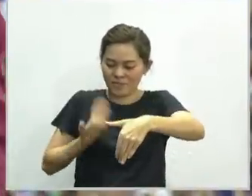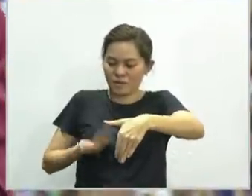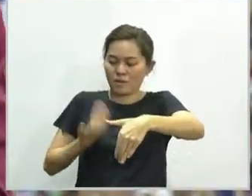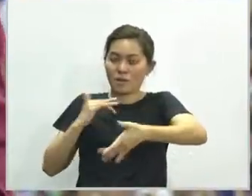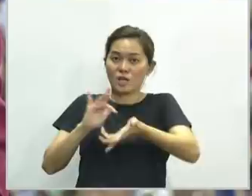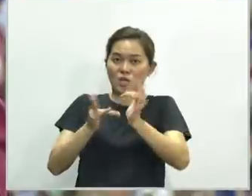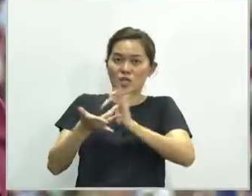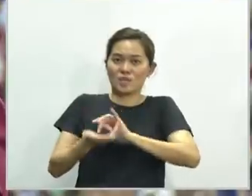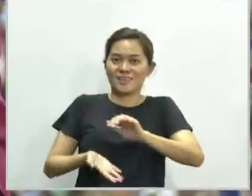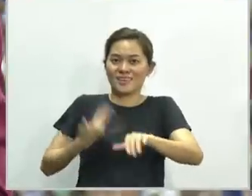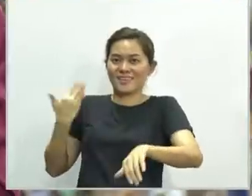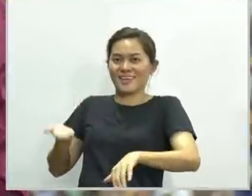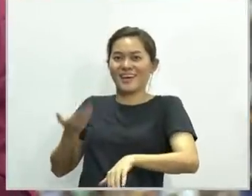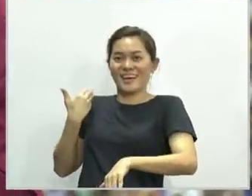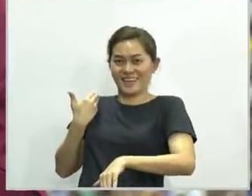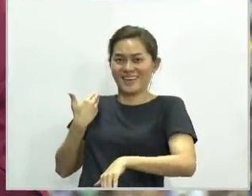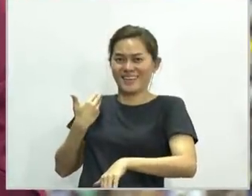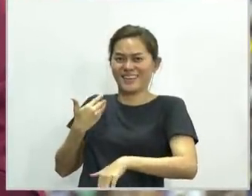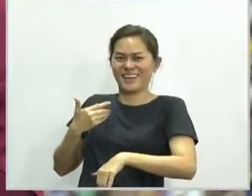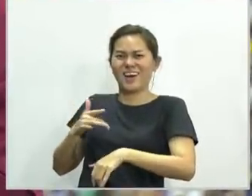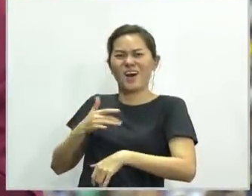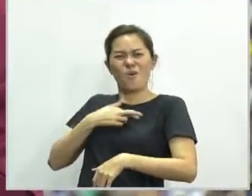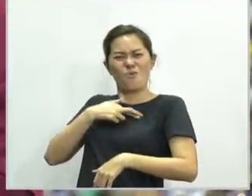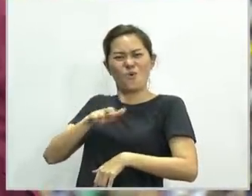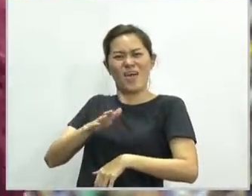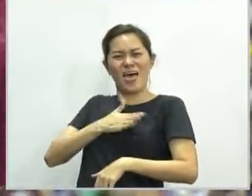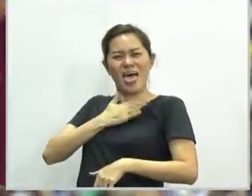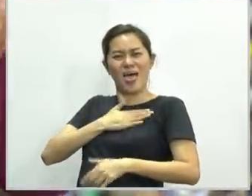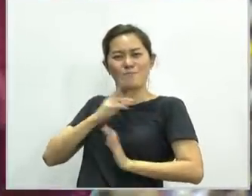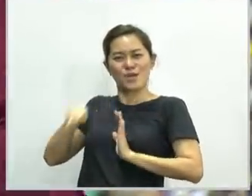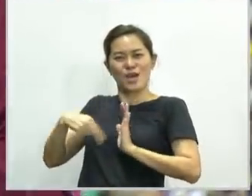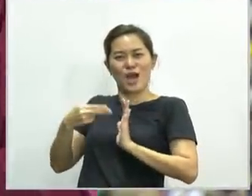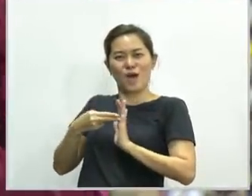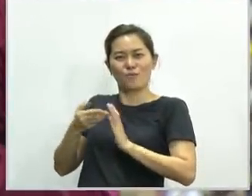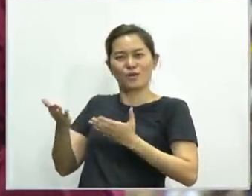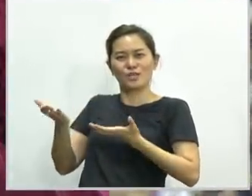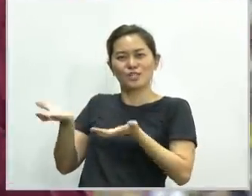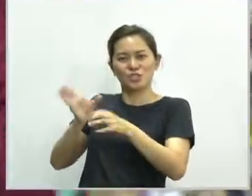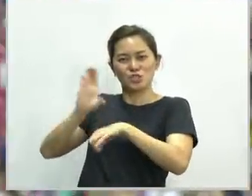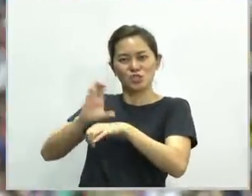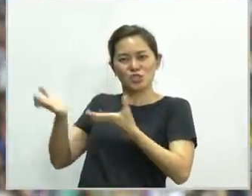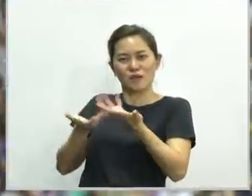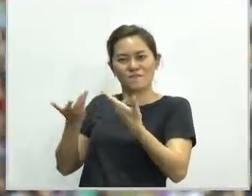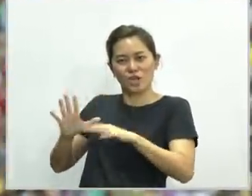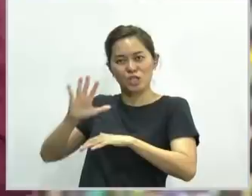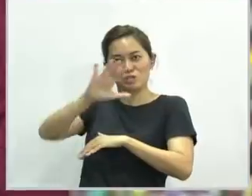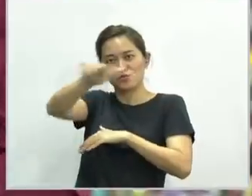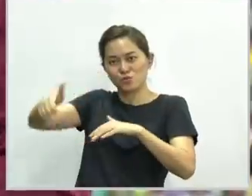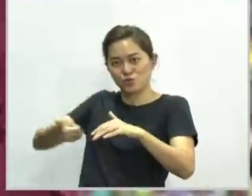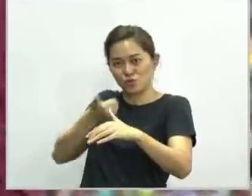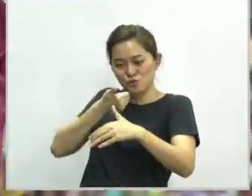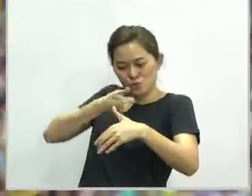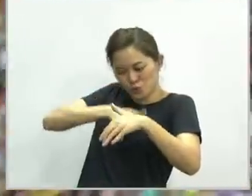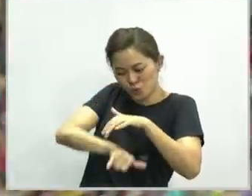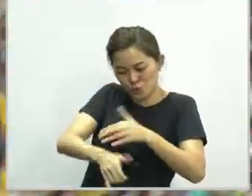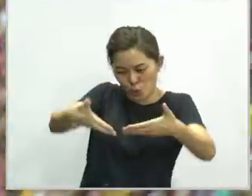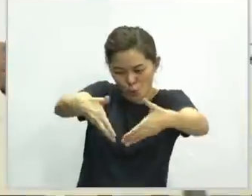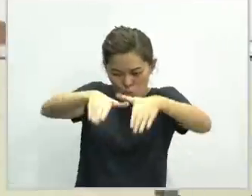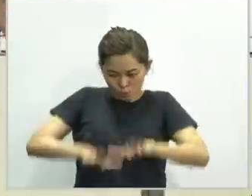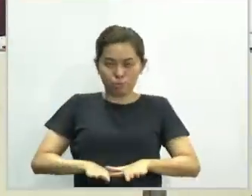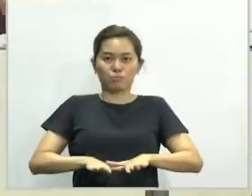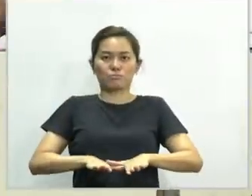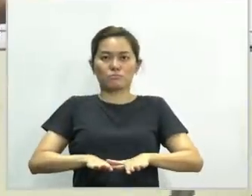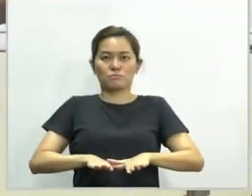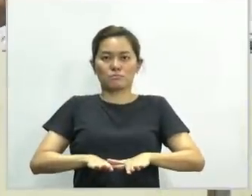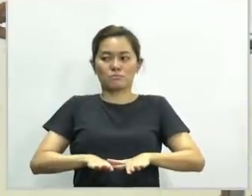a religious happy hour, end of the service, put him back in the boot?